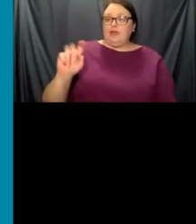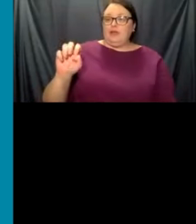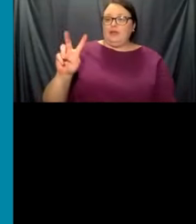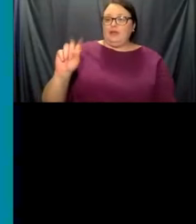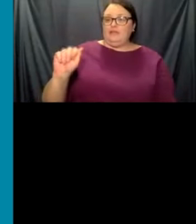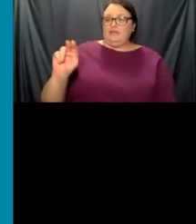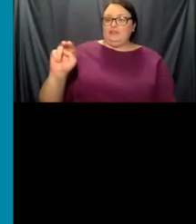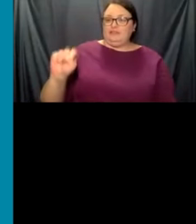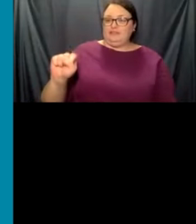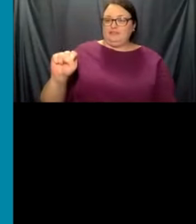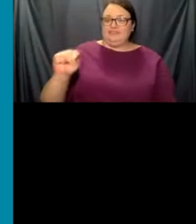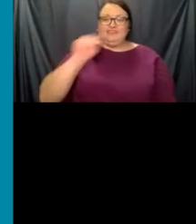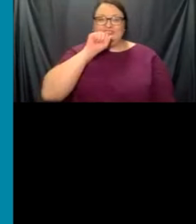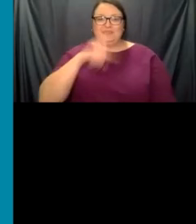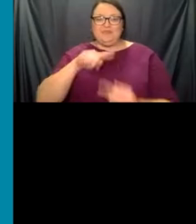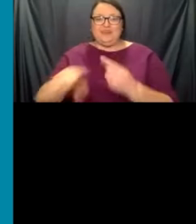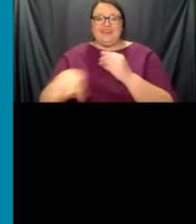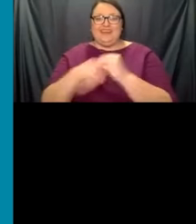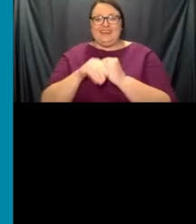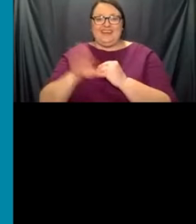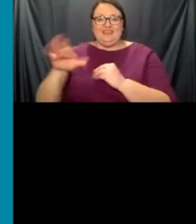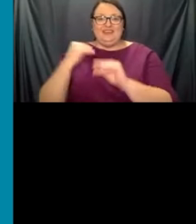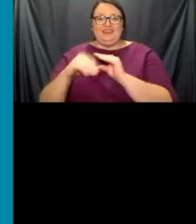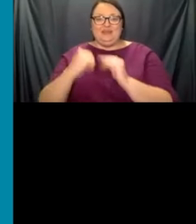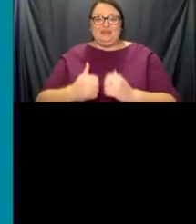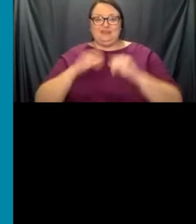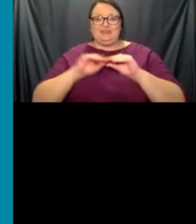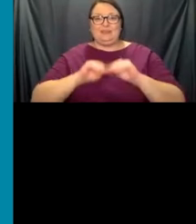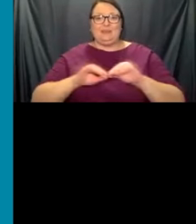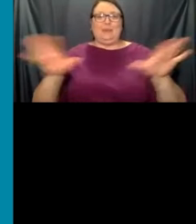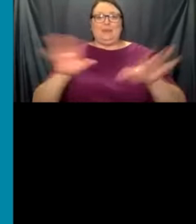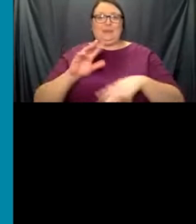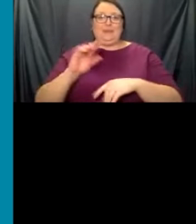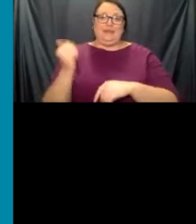de abril I'm gonna put her email del año 2022, este año.